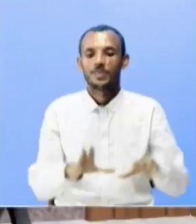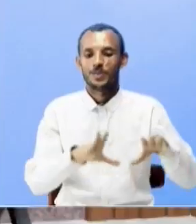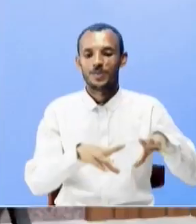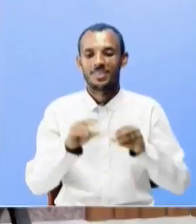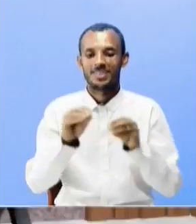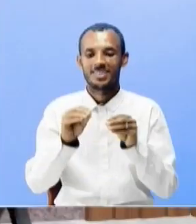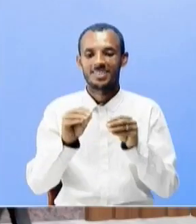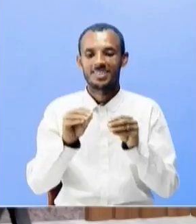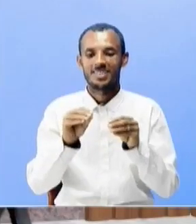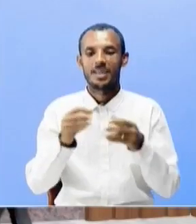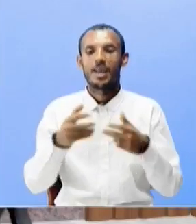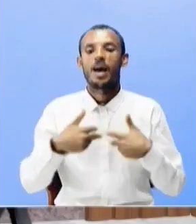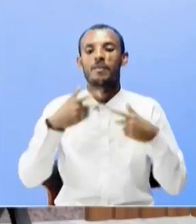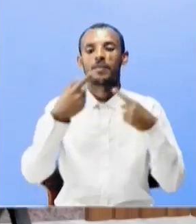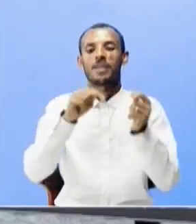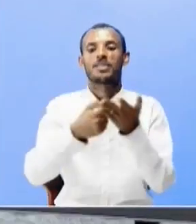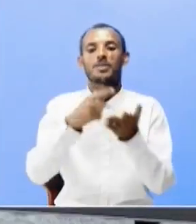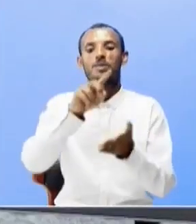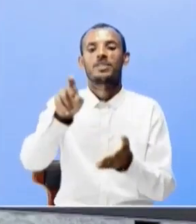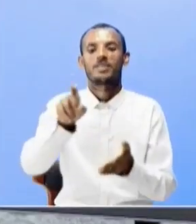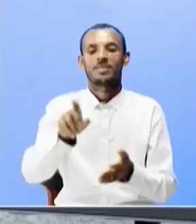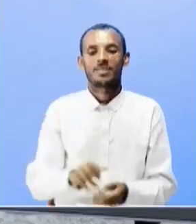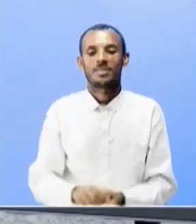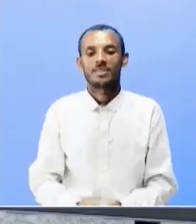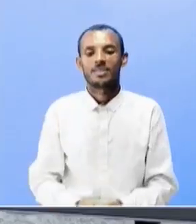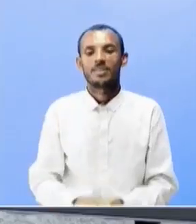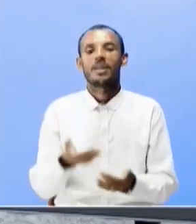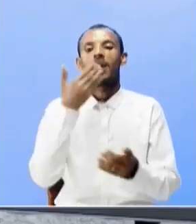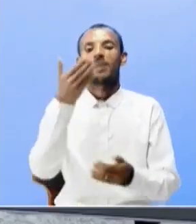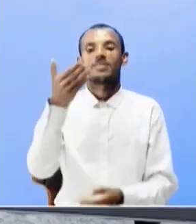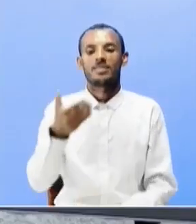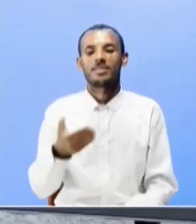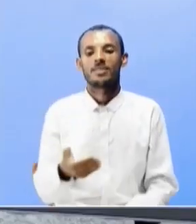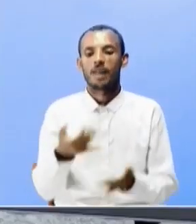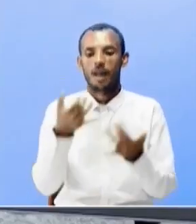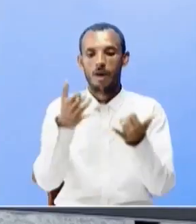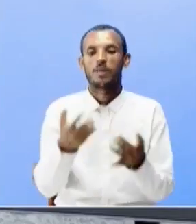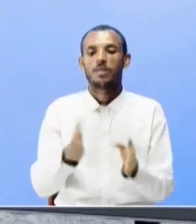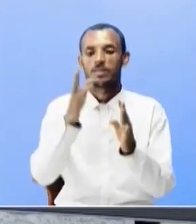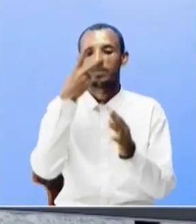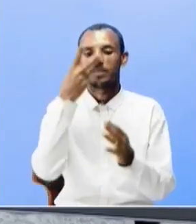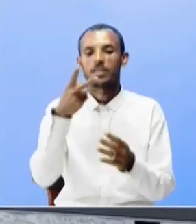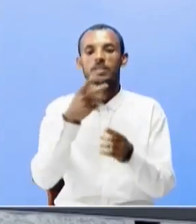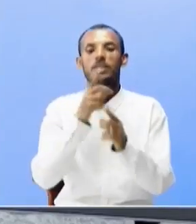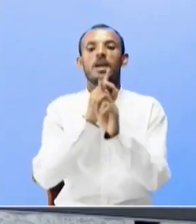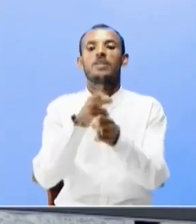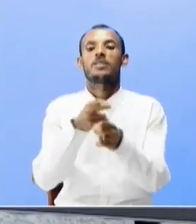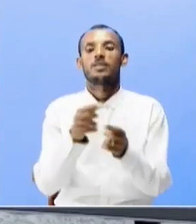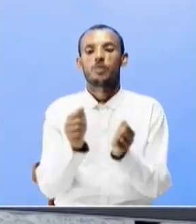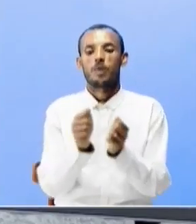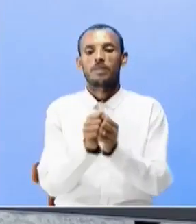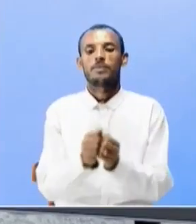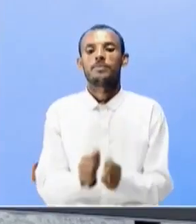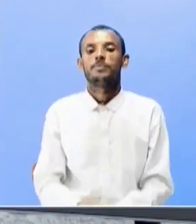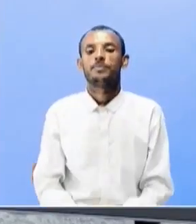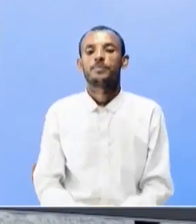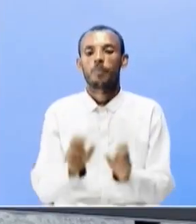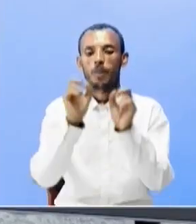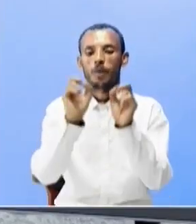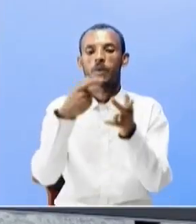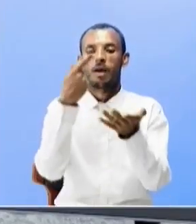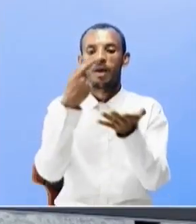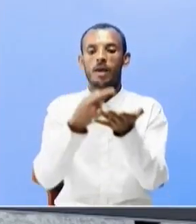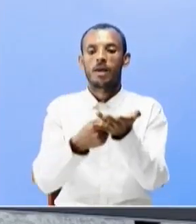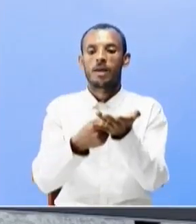Students, have you tried the question? Nice. Now, let's see the answer. Okay,